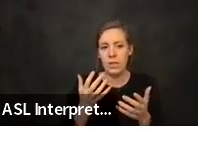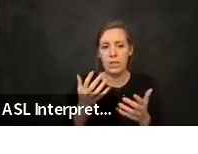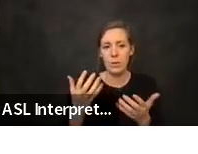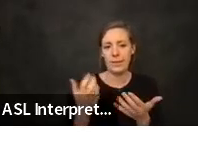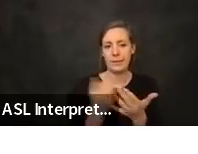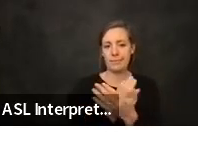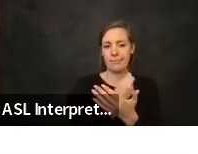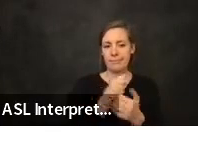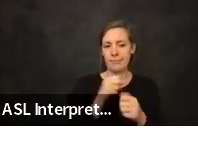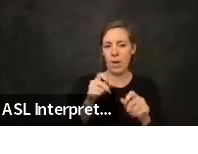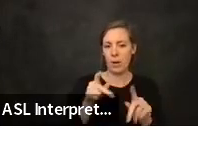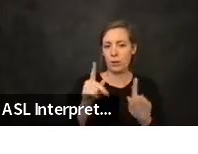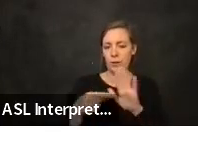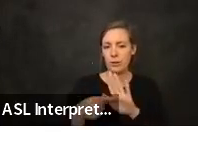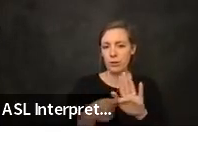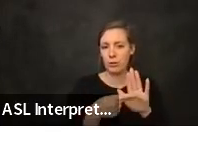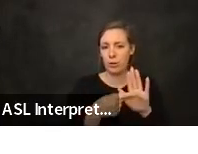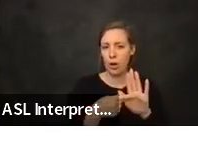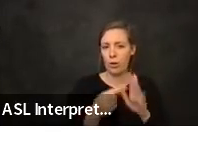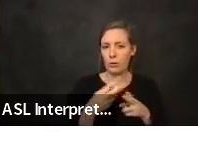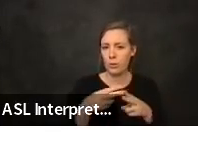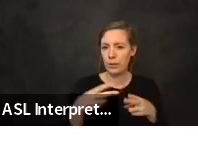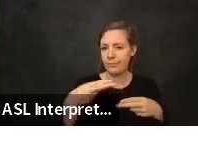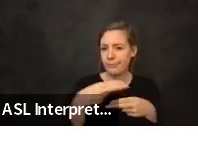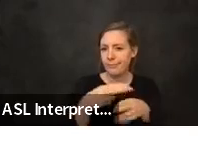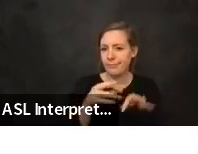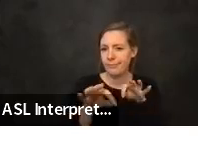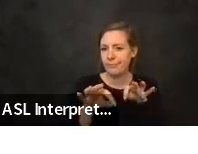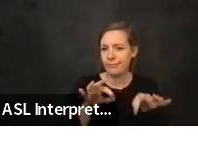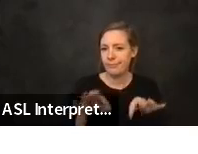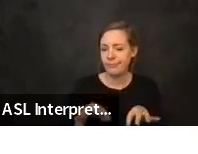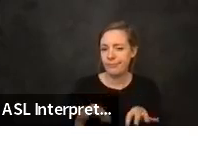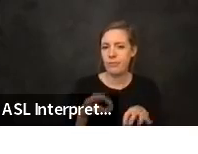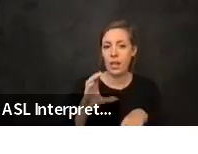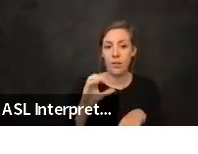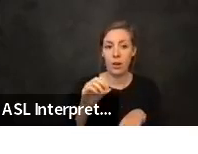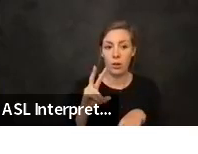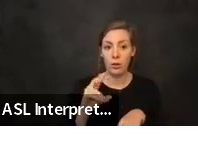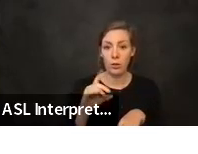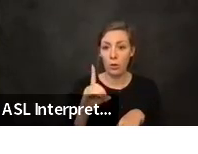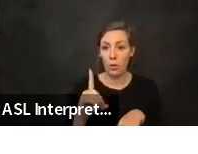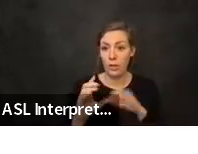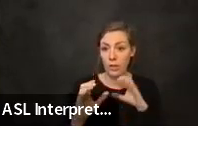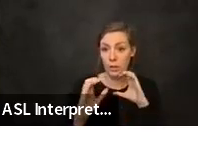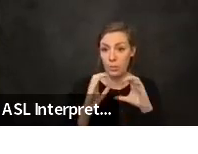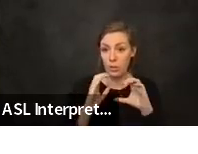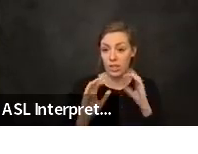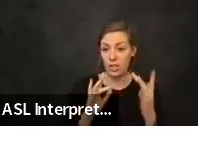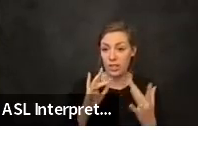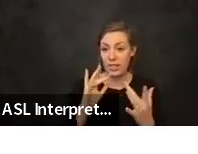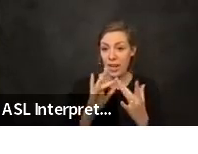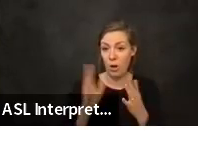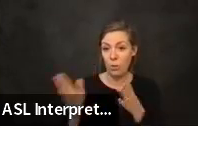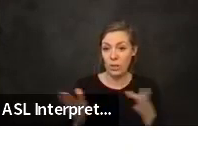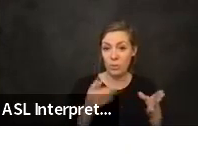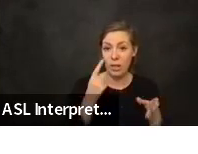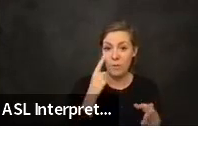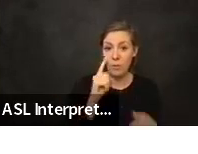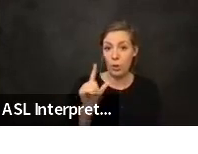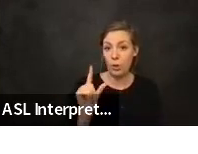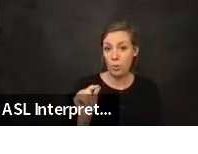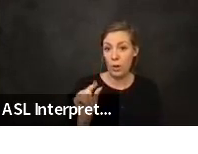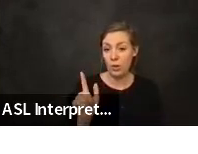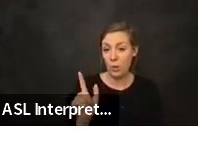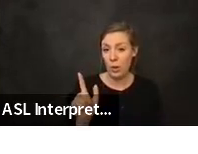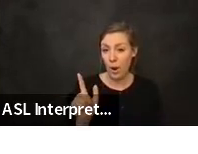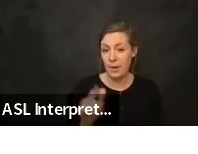minutes to offer a quick snapshot of where we are in our COVID communications and outreach plan for 2021 and